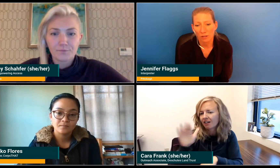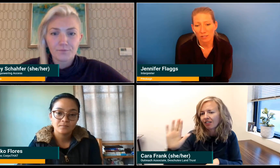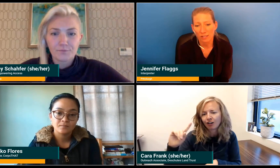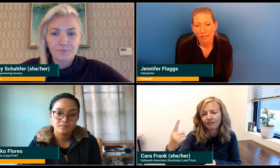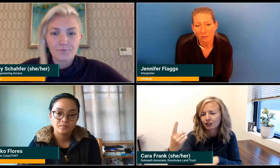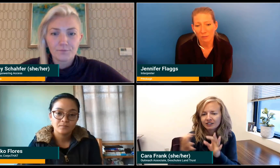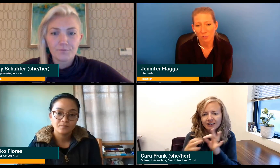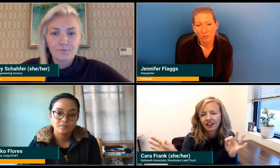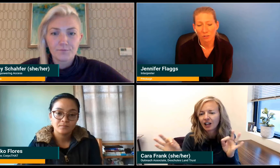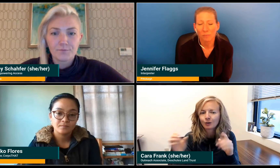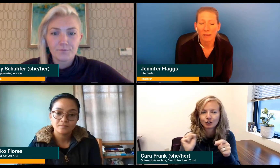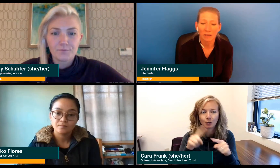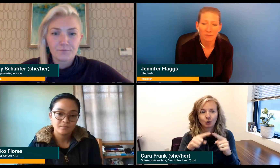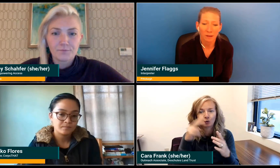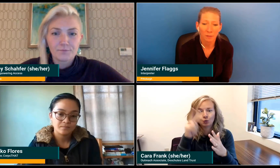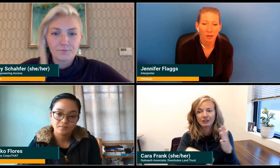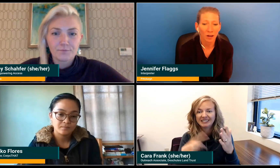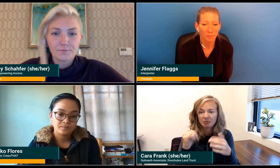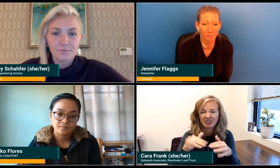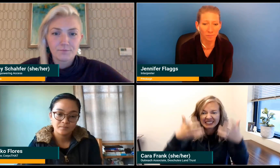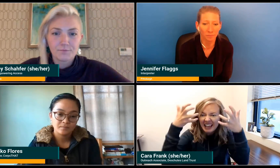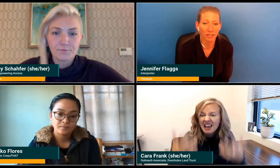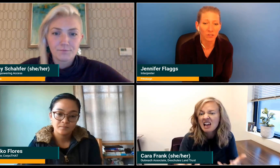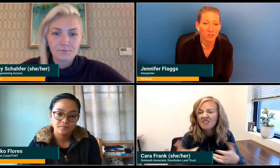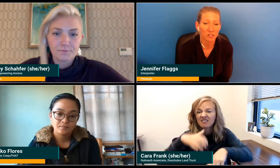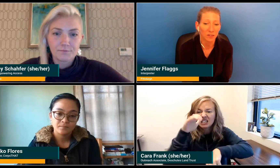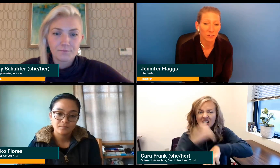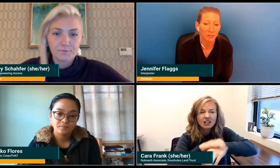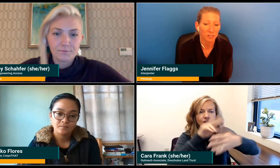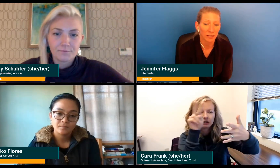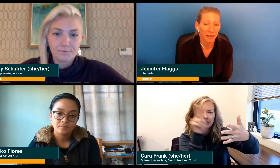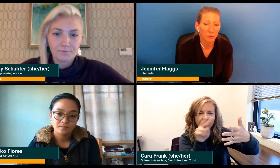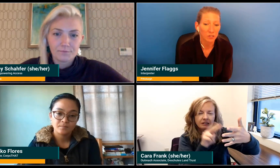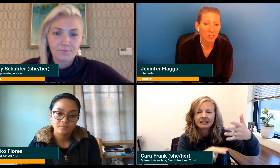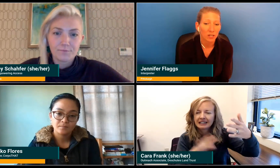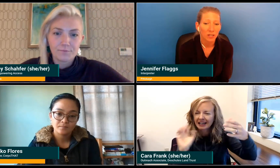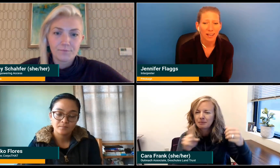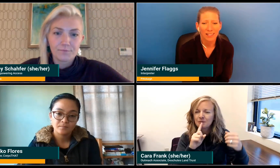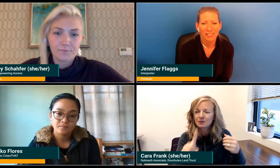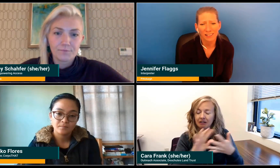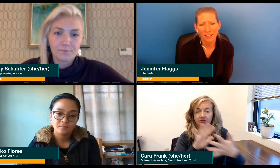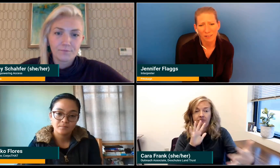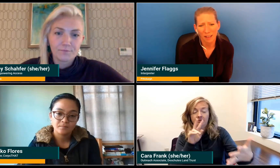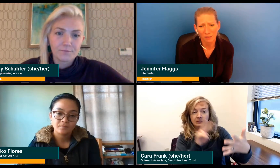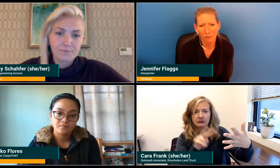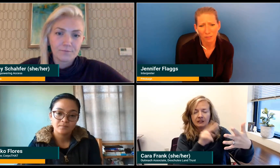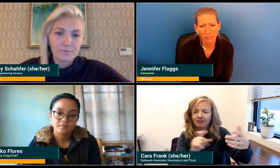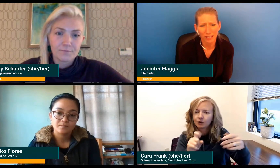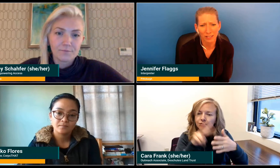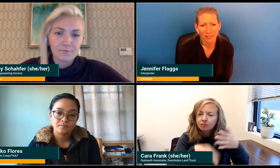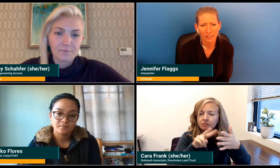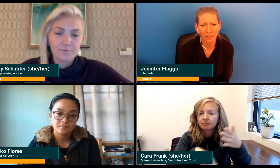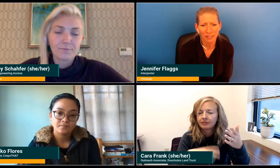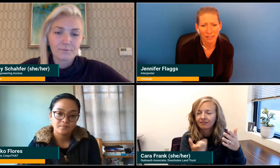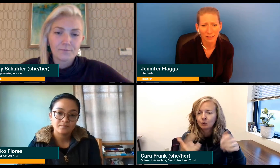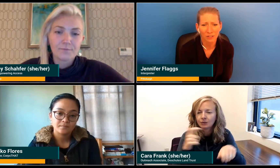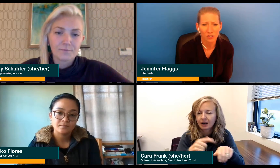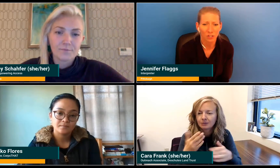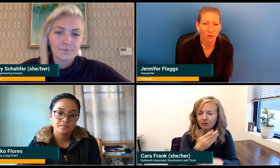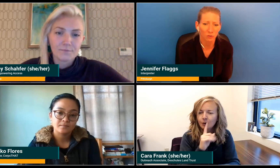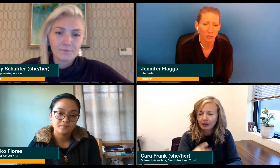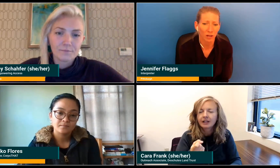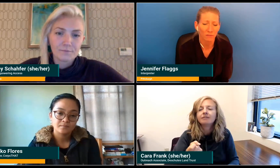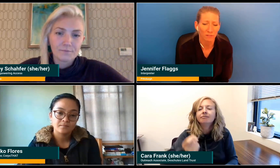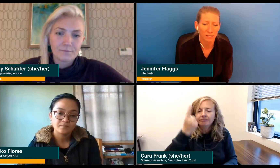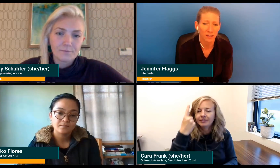So, as a sign language user, many of them are not the English is not their first language, and it's a lot of heavy reading in English